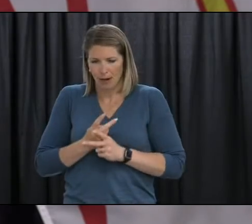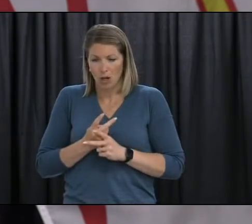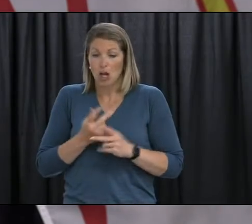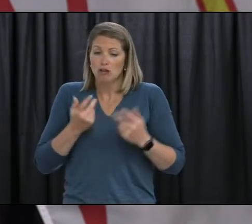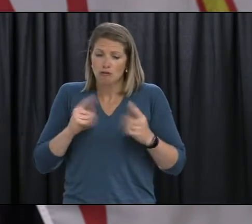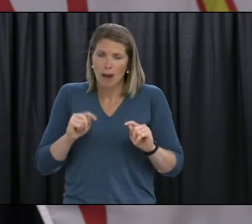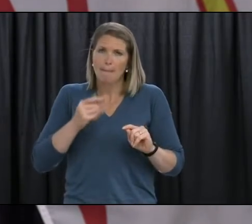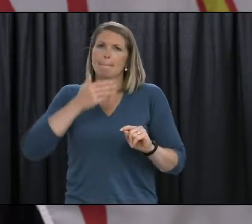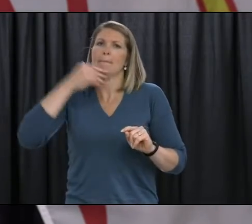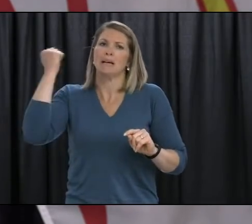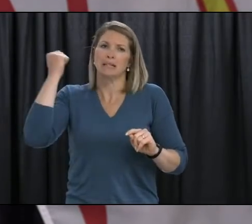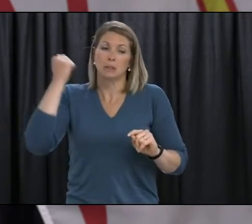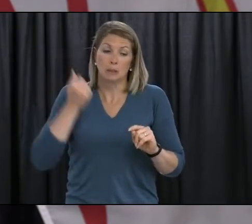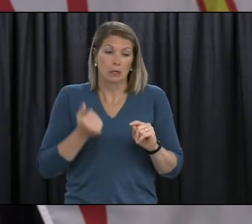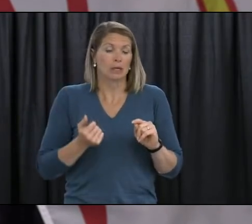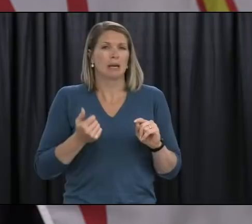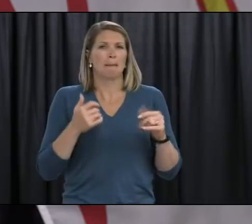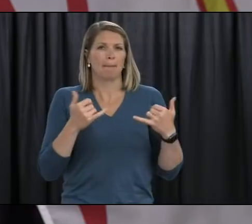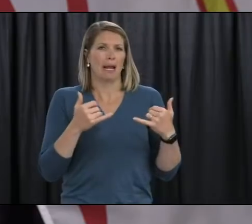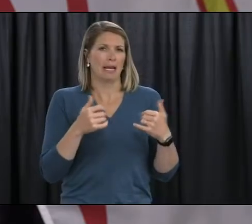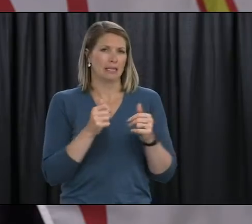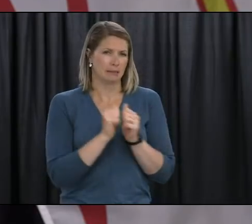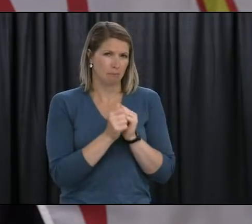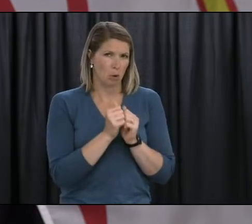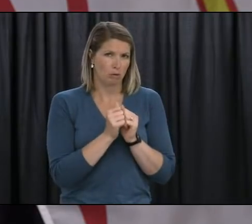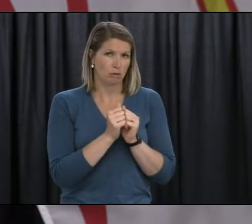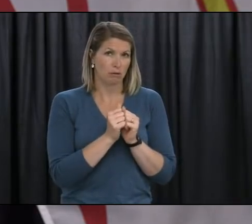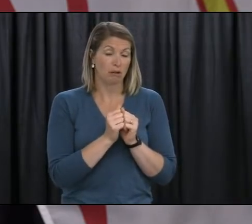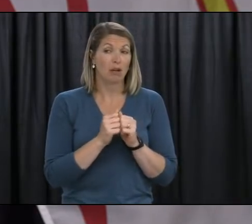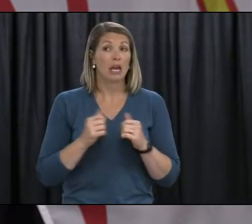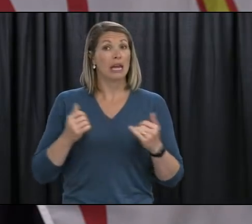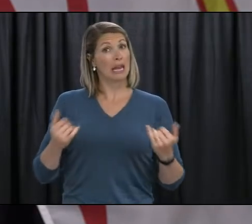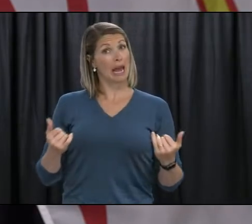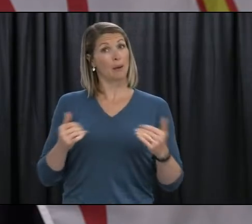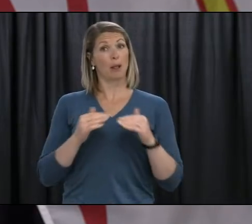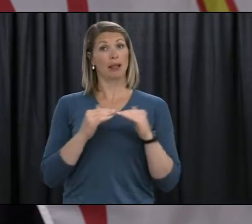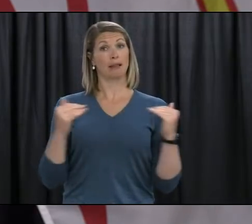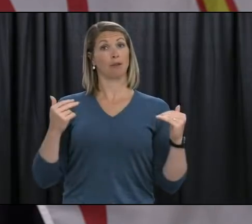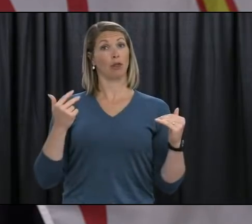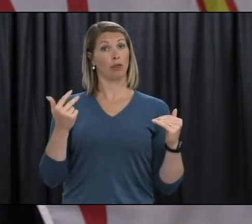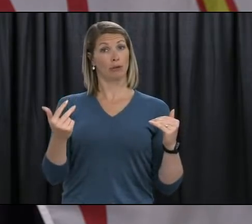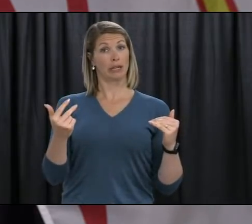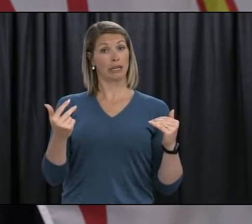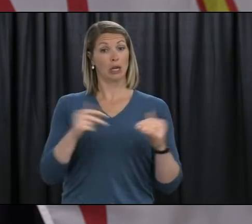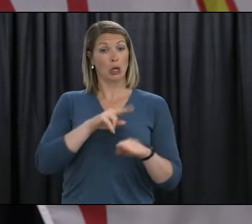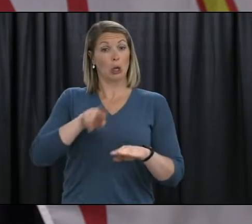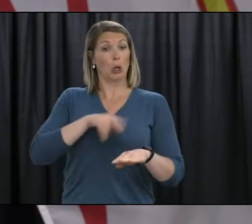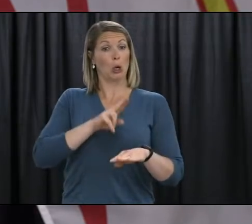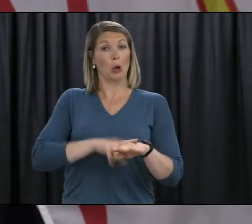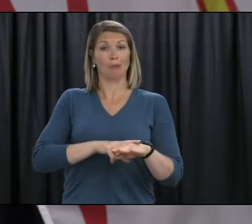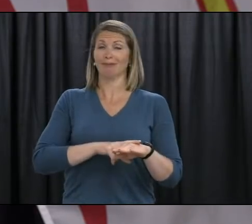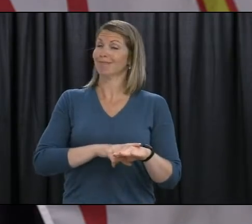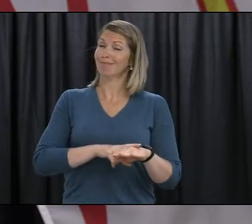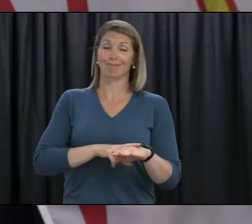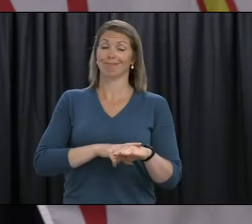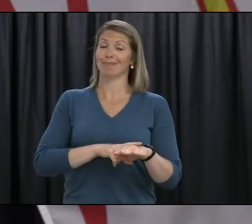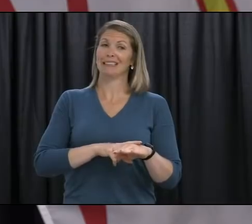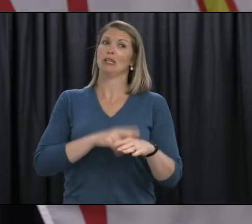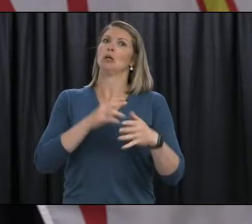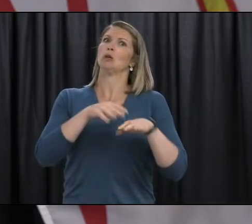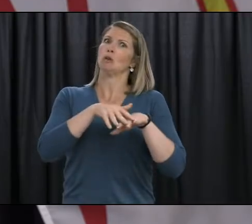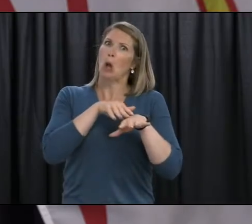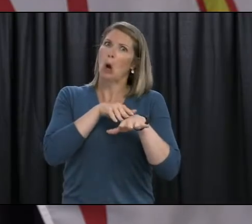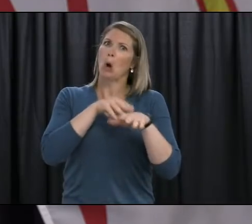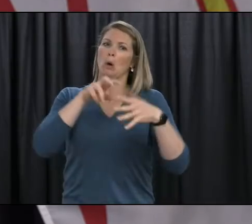as best they can within those restrictions. You know, it's not back to normal. It's a modification of normal. So, you know,